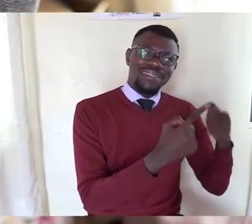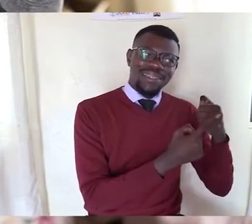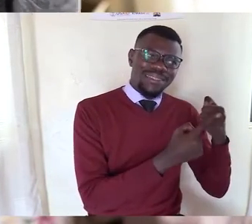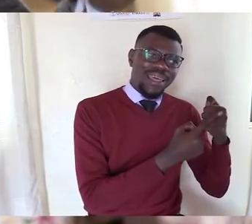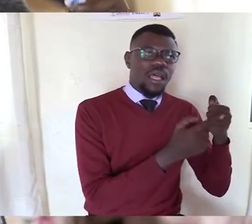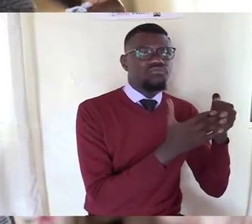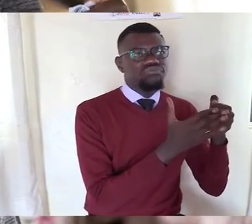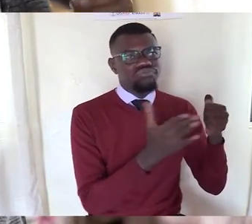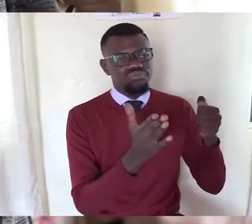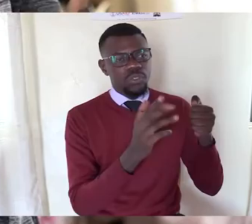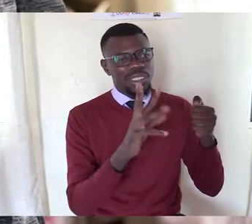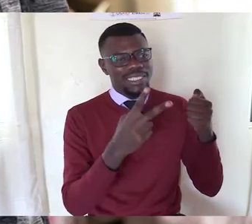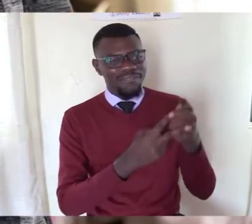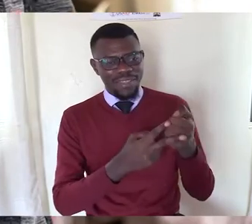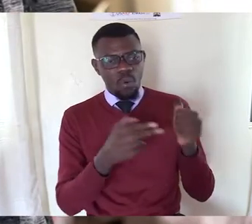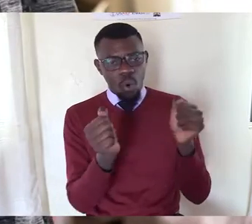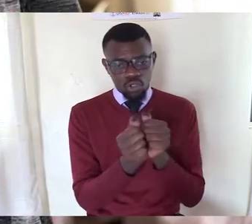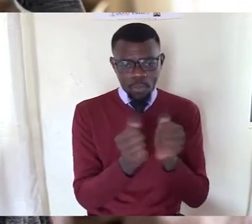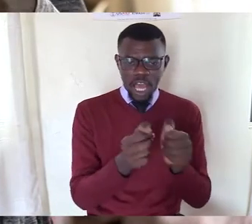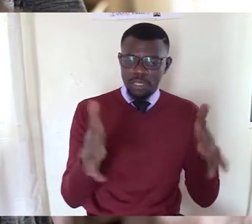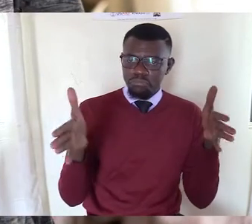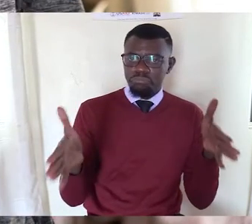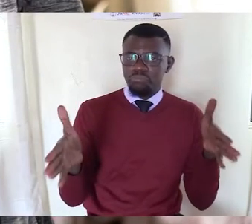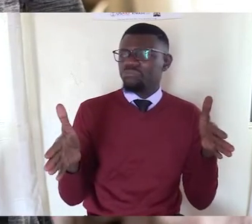and 27th of October is when